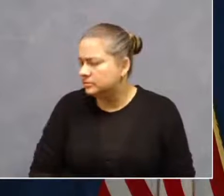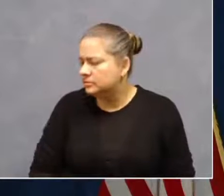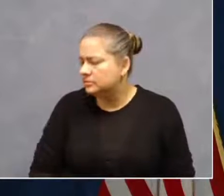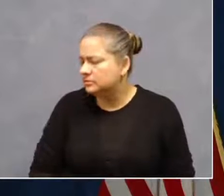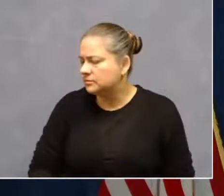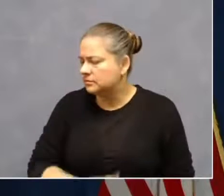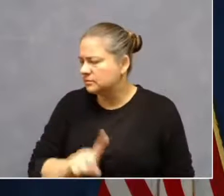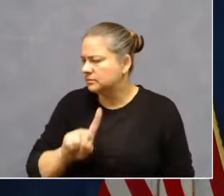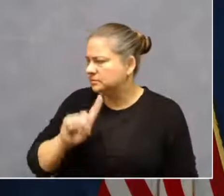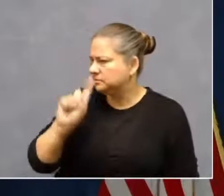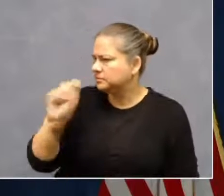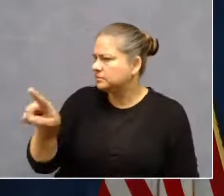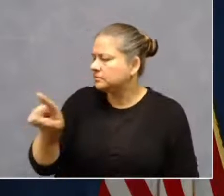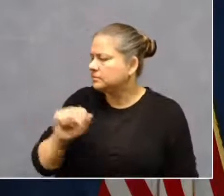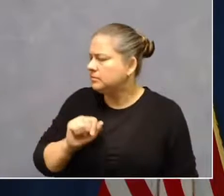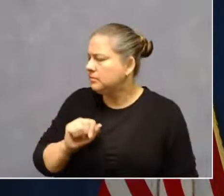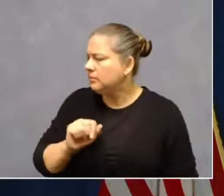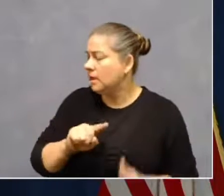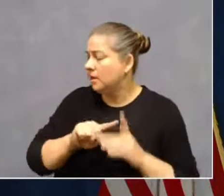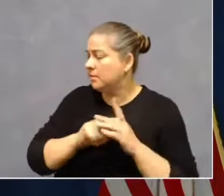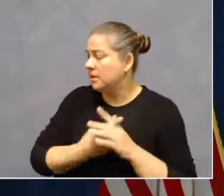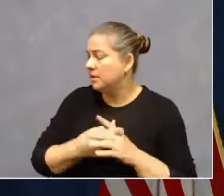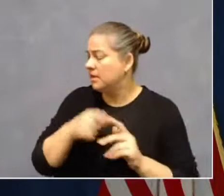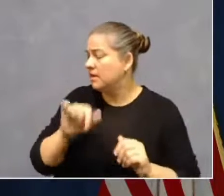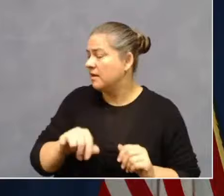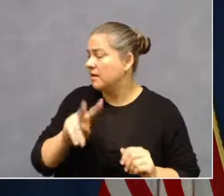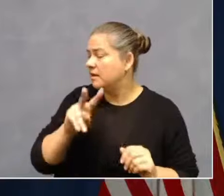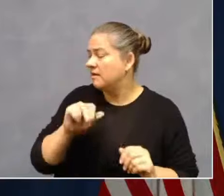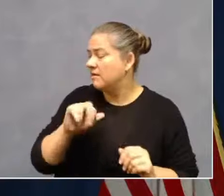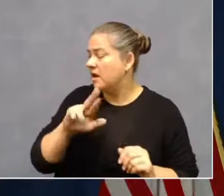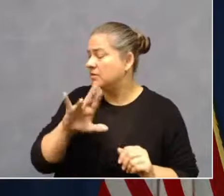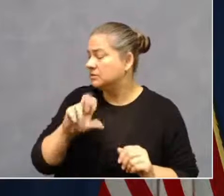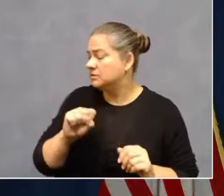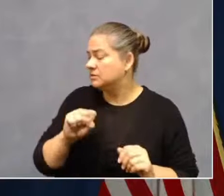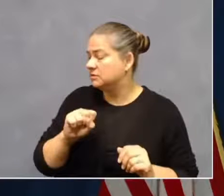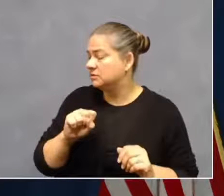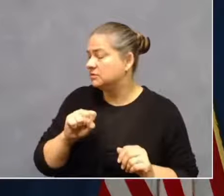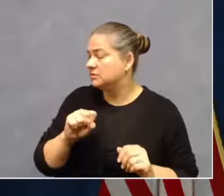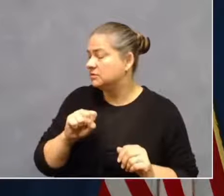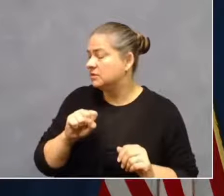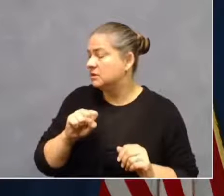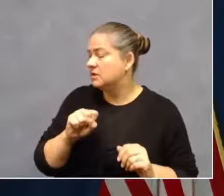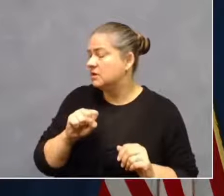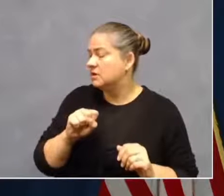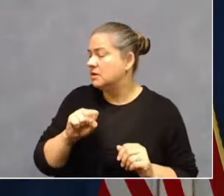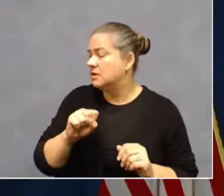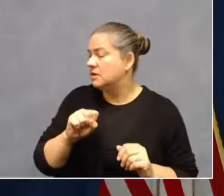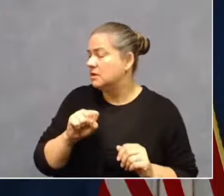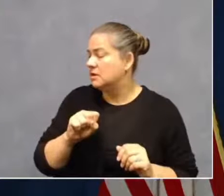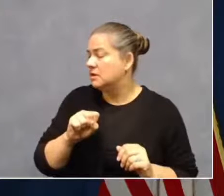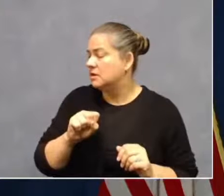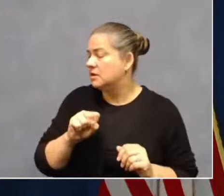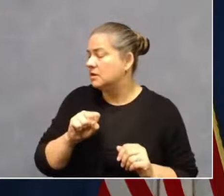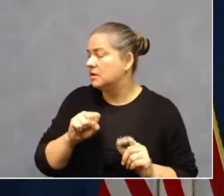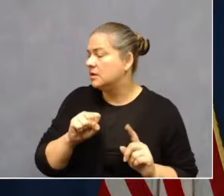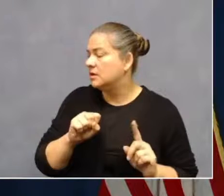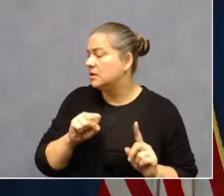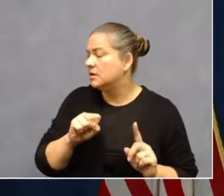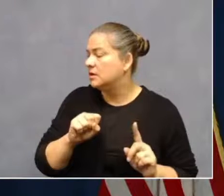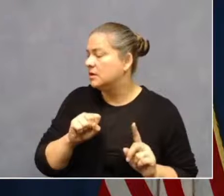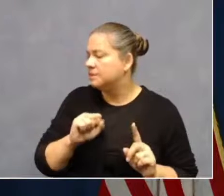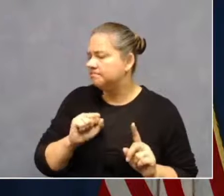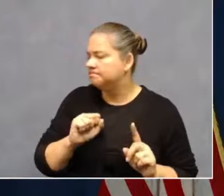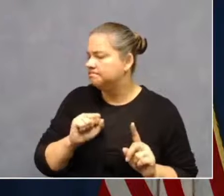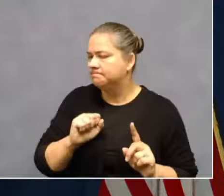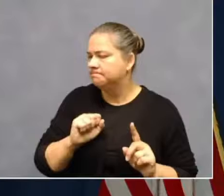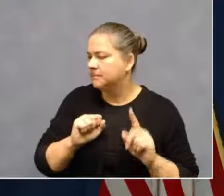of the beginning of this virus to now, and at the very beginning we saw some really tough decisions. We saw restaurant capacity, we saw